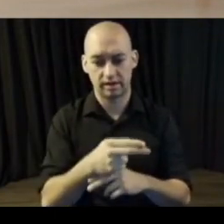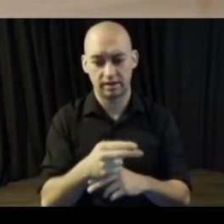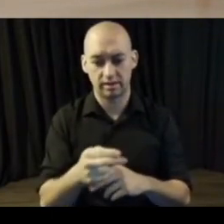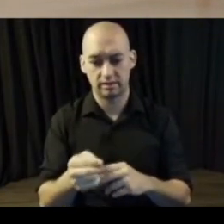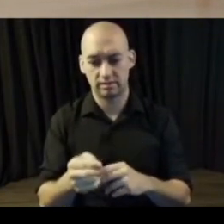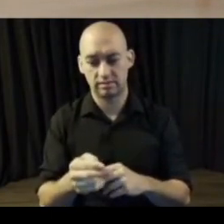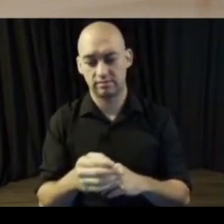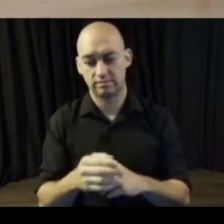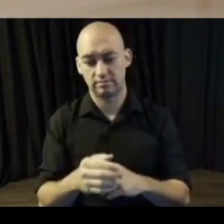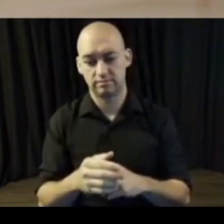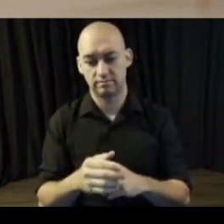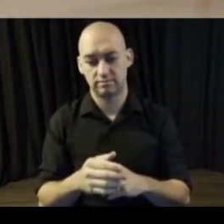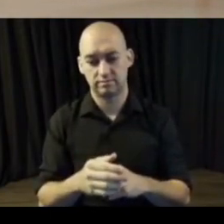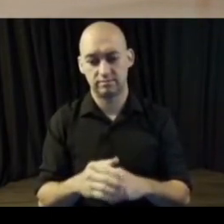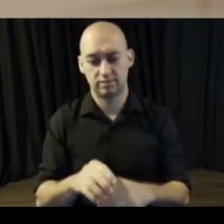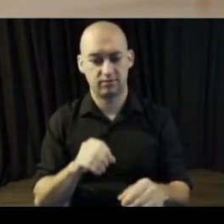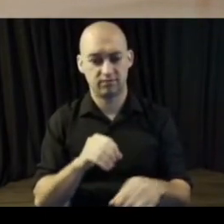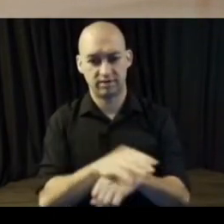affecting the fire department.